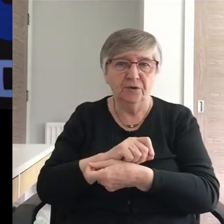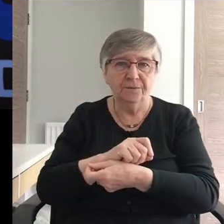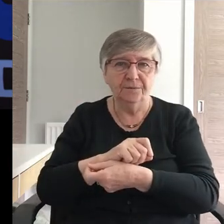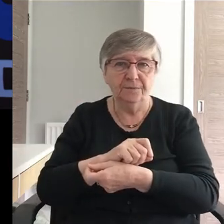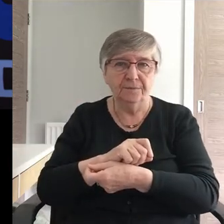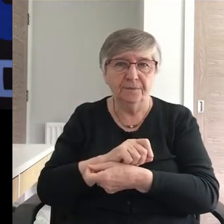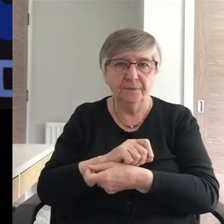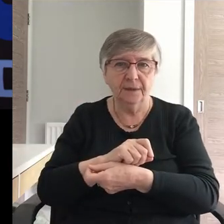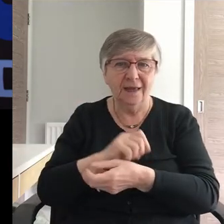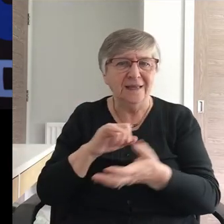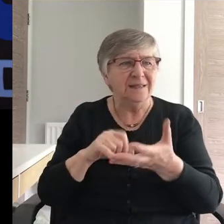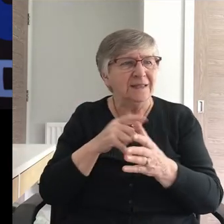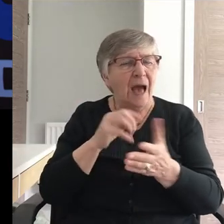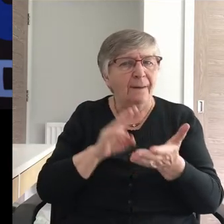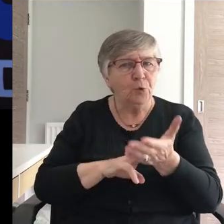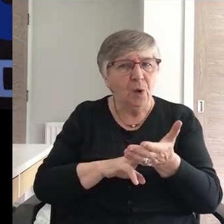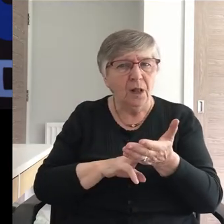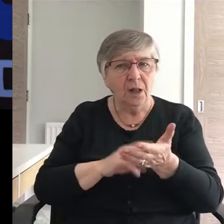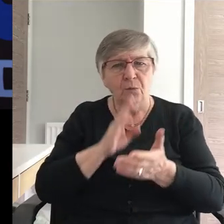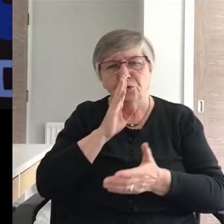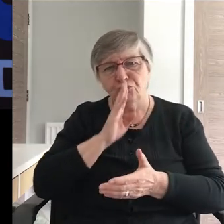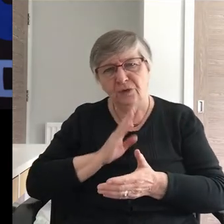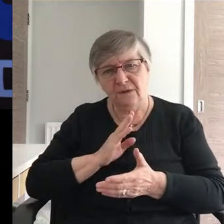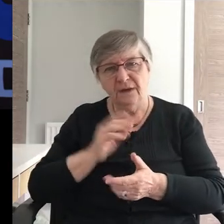Samuel's grieving for Saul in verse